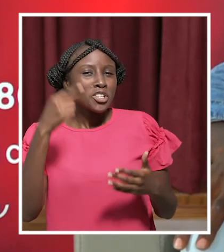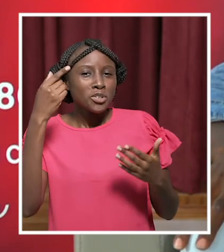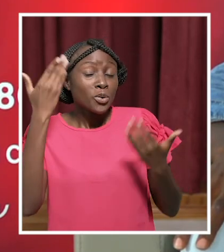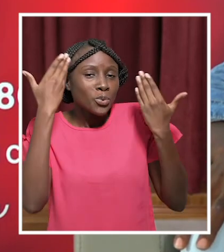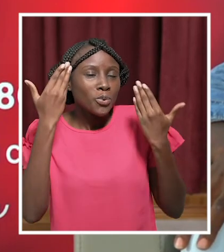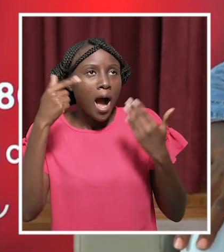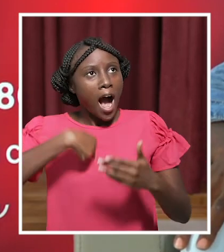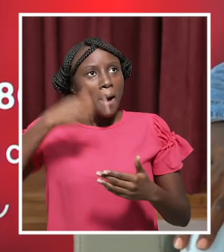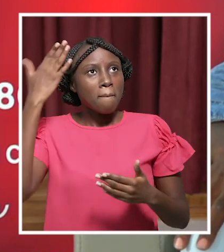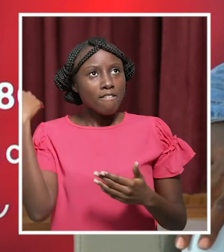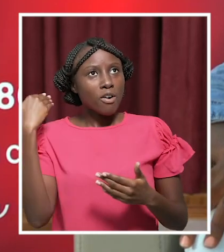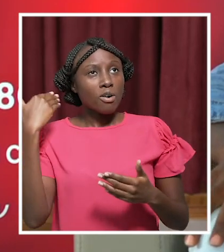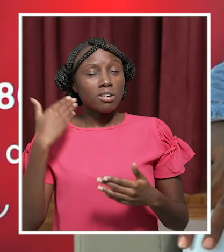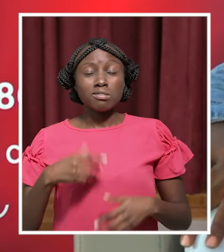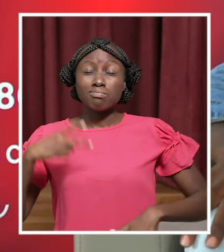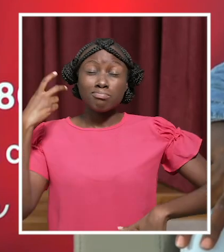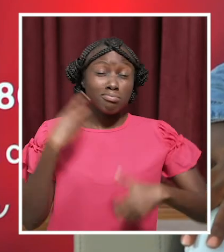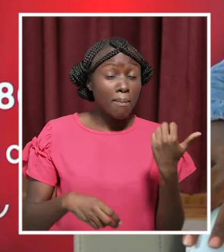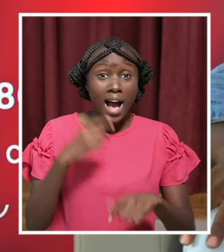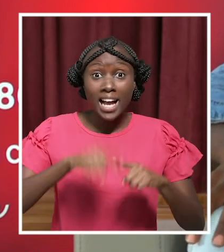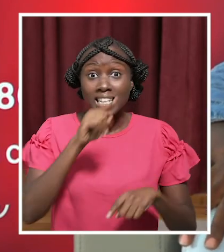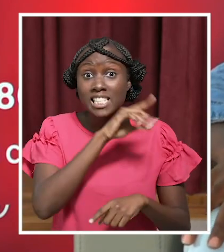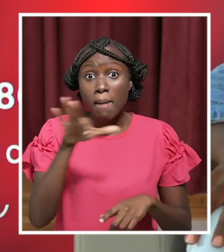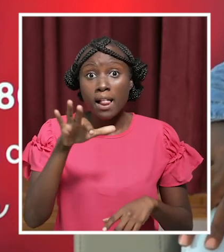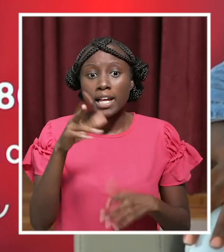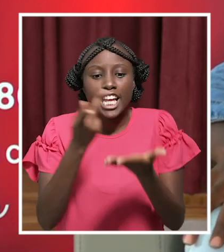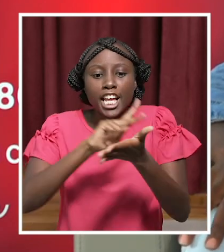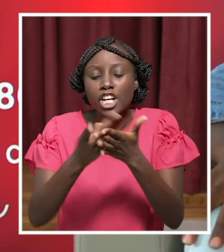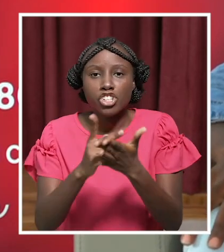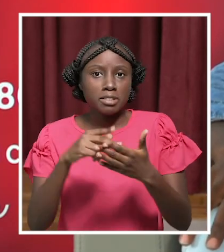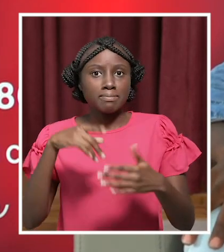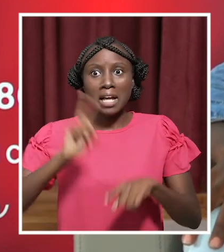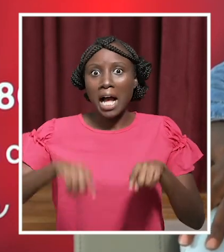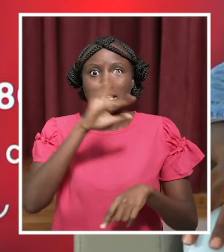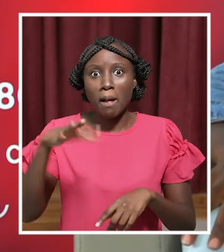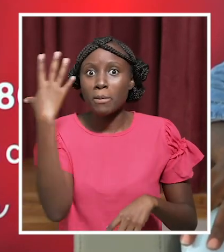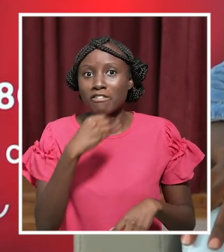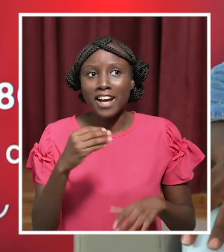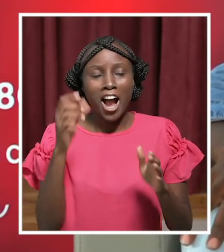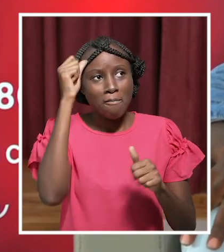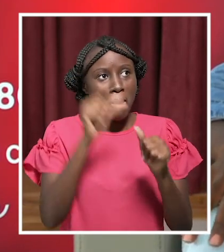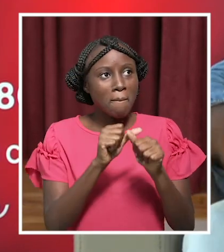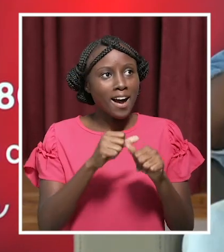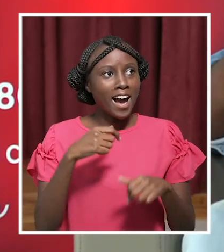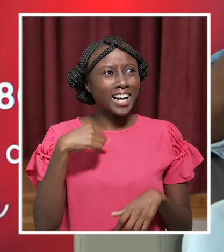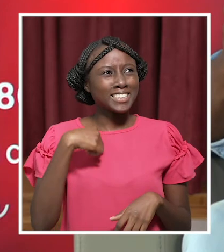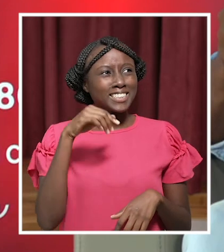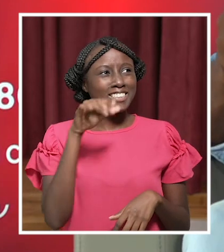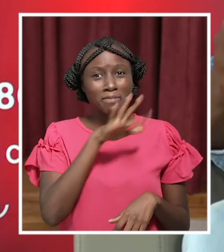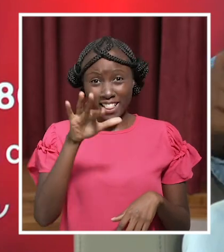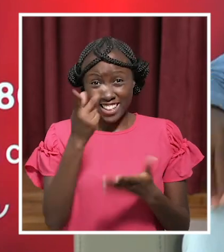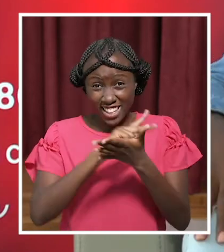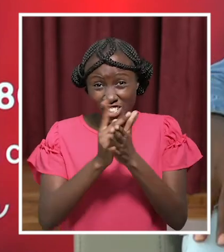inability. I remember struggling to spell words like kitchen and beautiful, and I spell in kitchen with a C and all. Like,